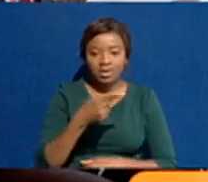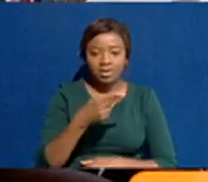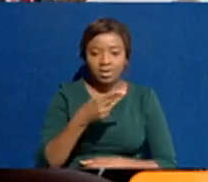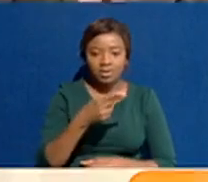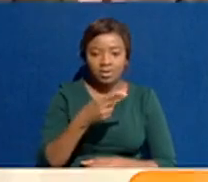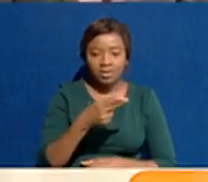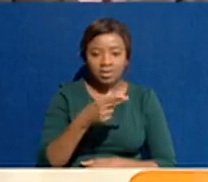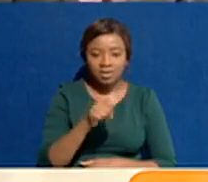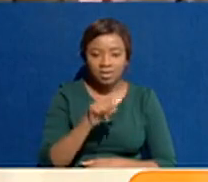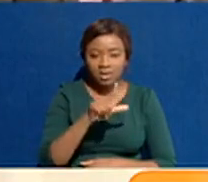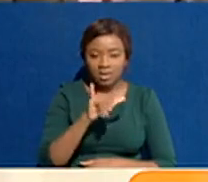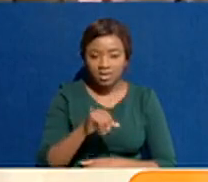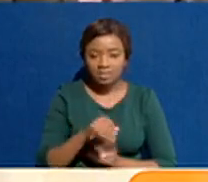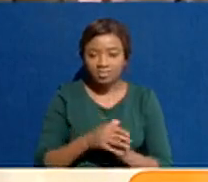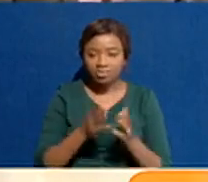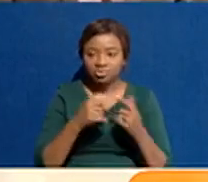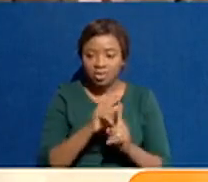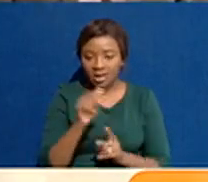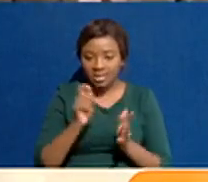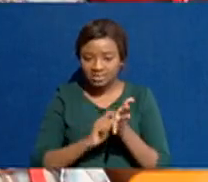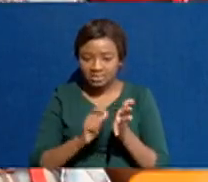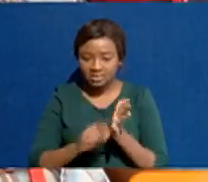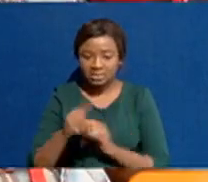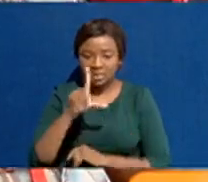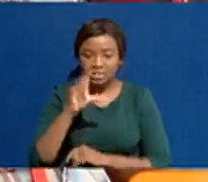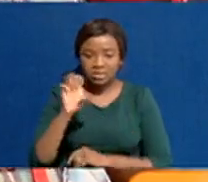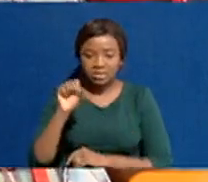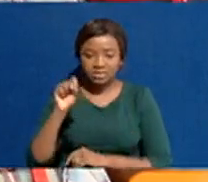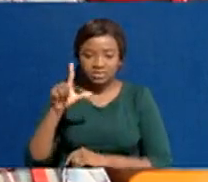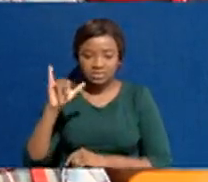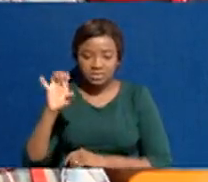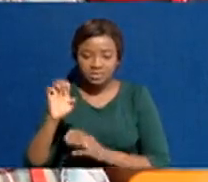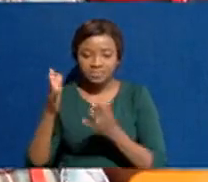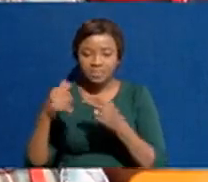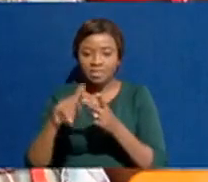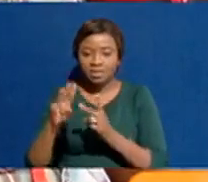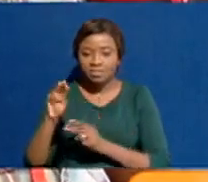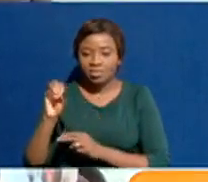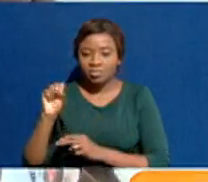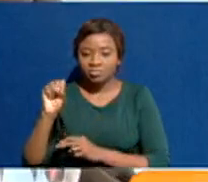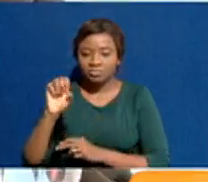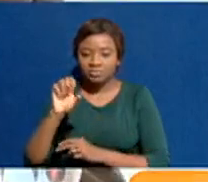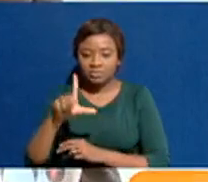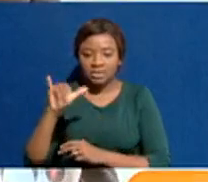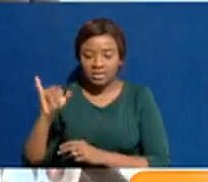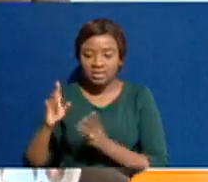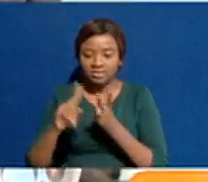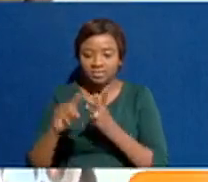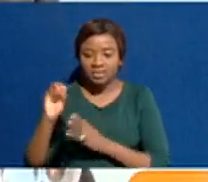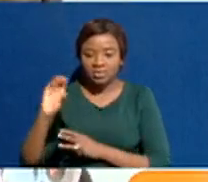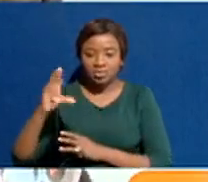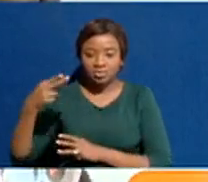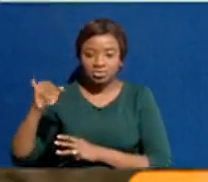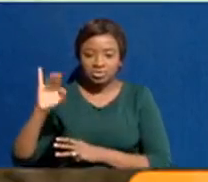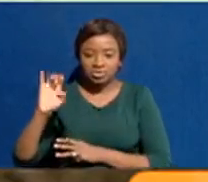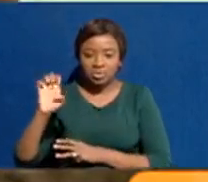elected are former Sevens captain Humphrey Kayange, Leslie Mwangale, Moses Mukabane, and Ochieng Ahaya. John